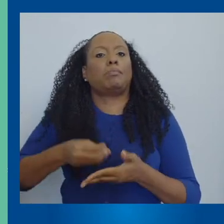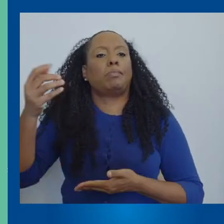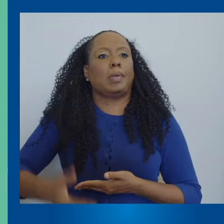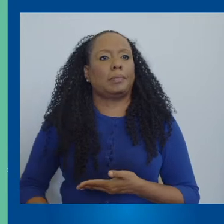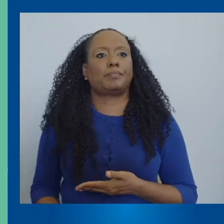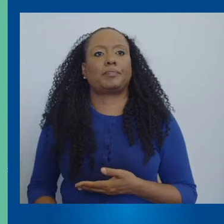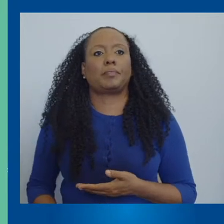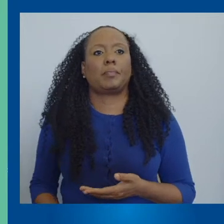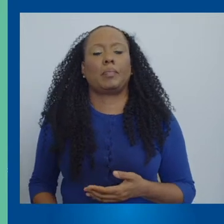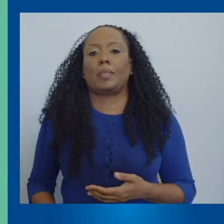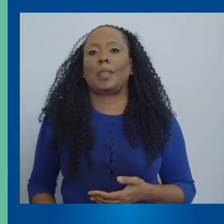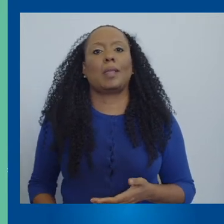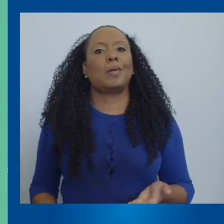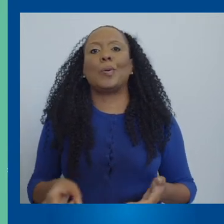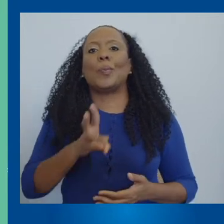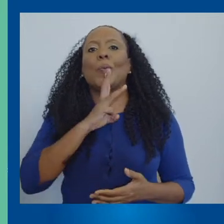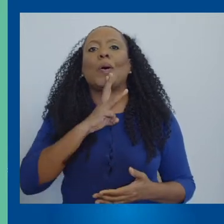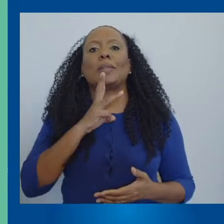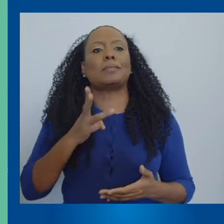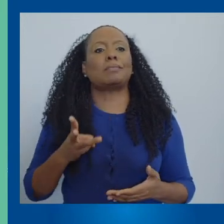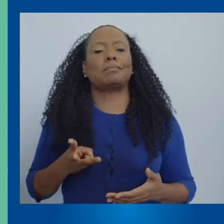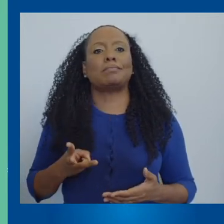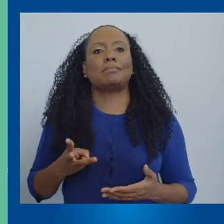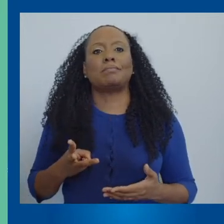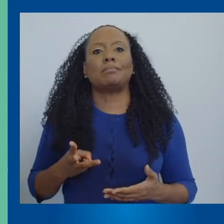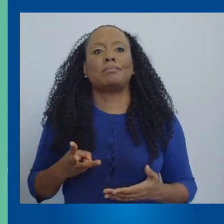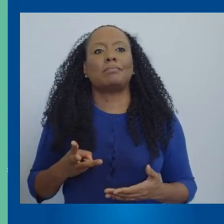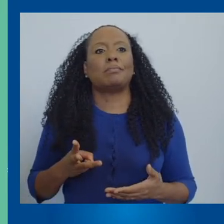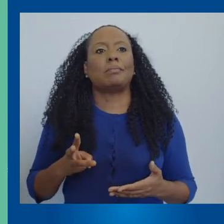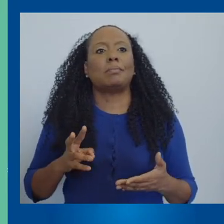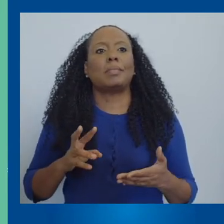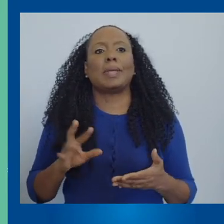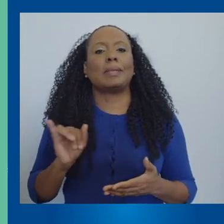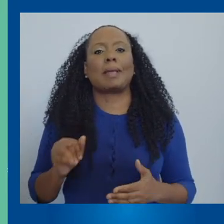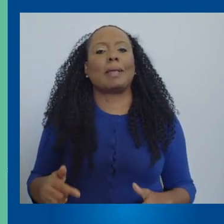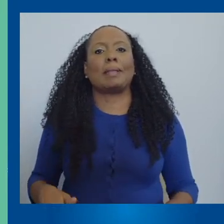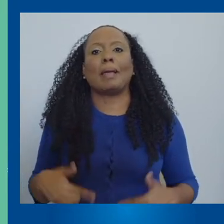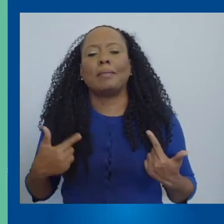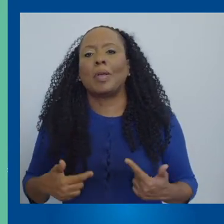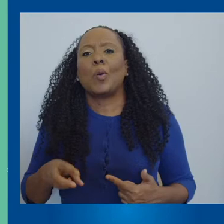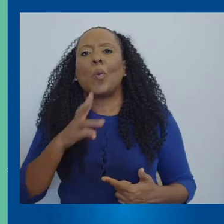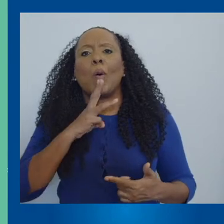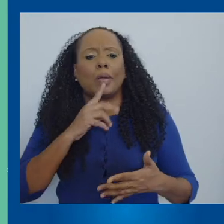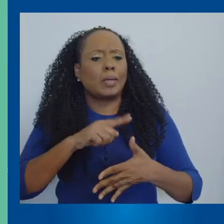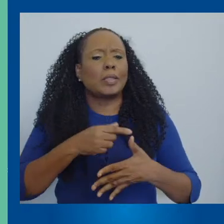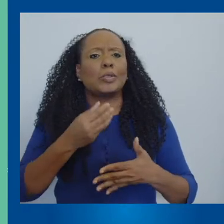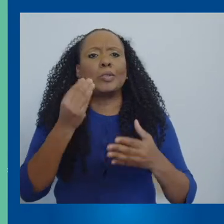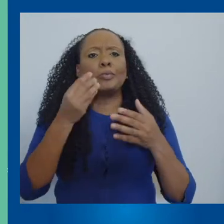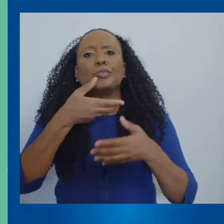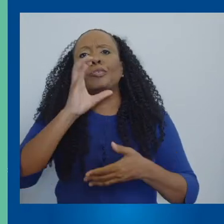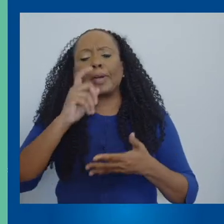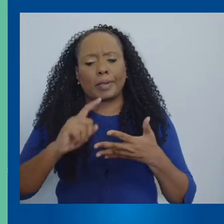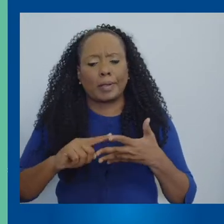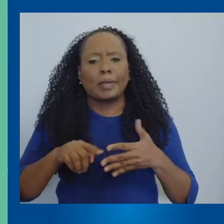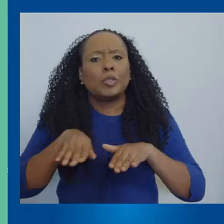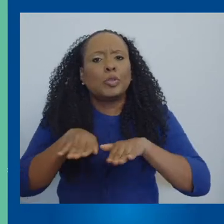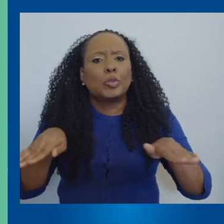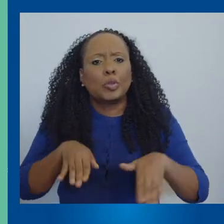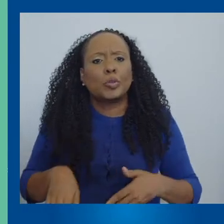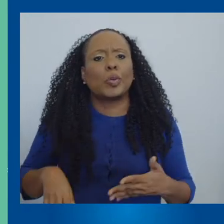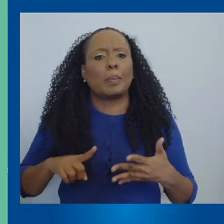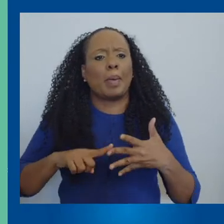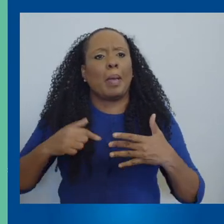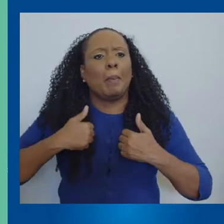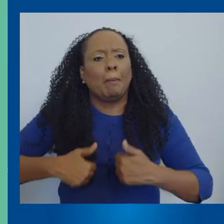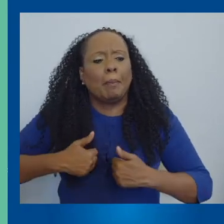is life. We rely on it to swim, bathe, and drink the water. So these are all